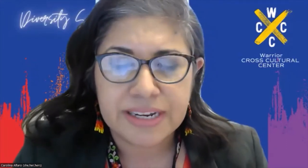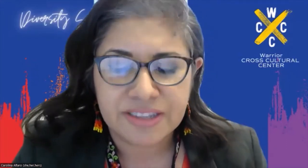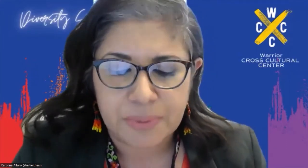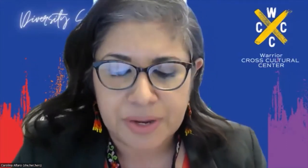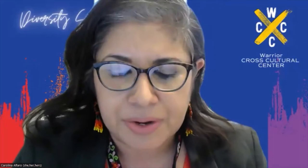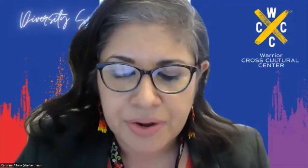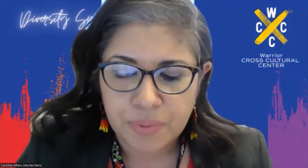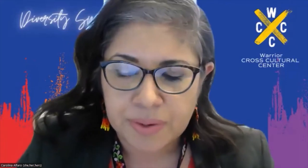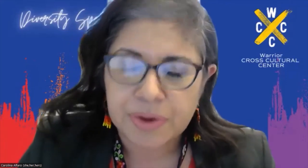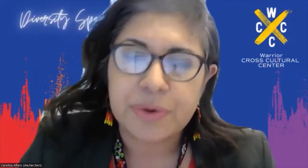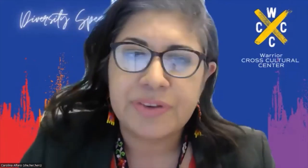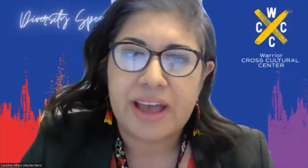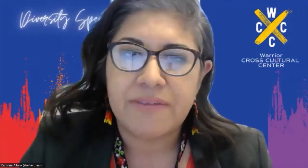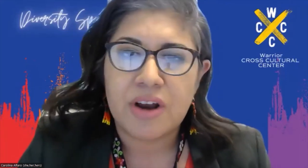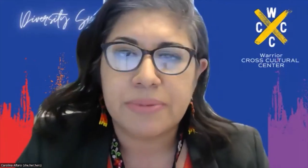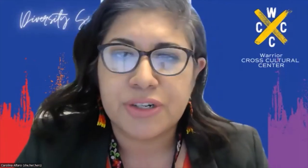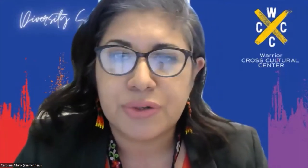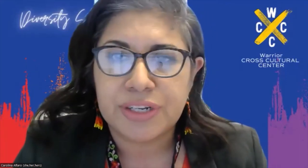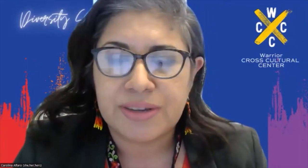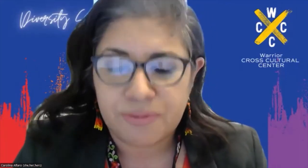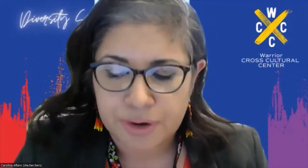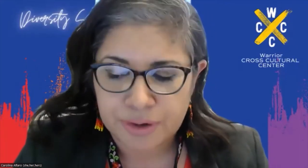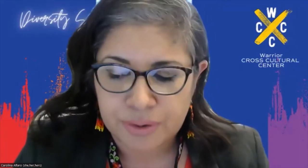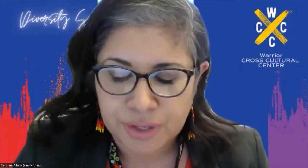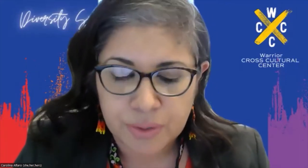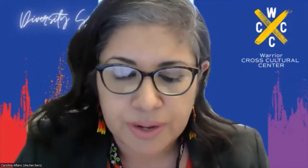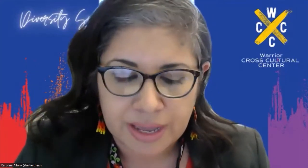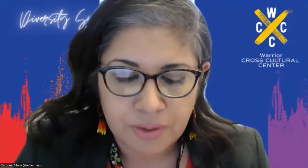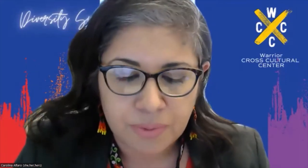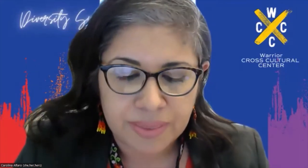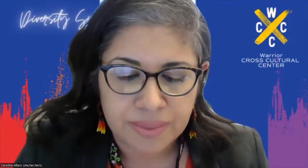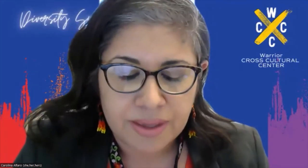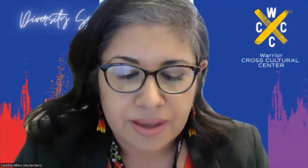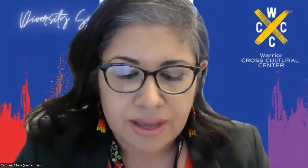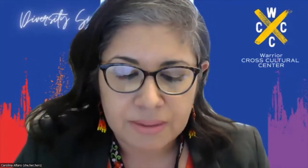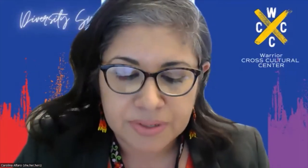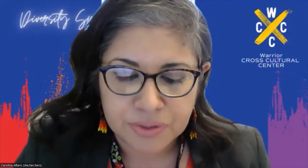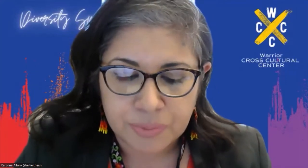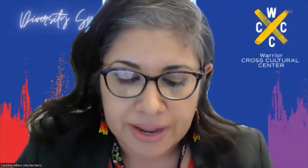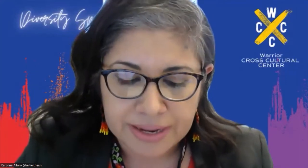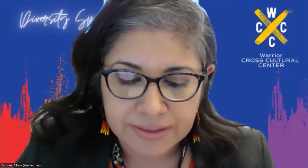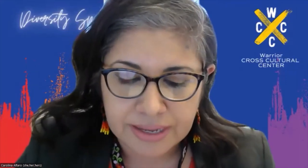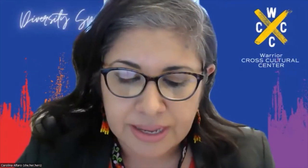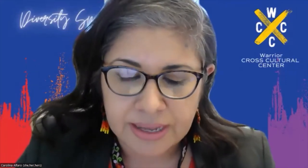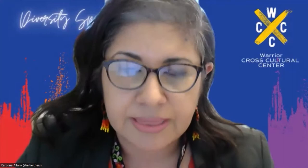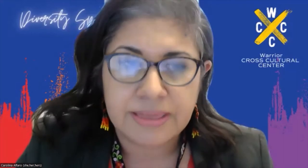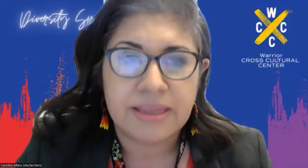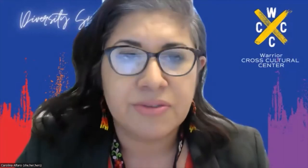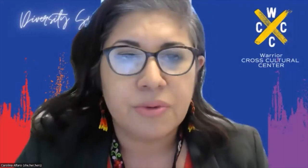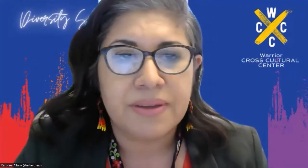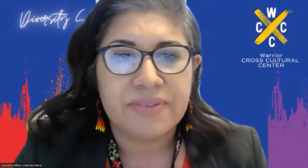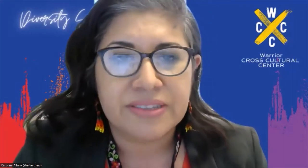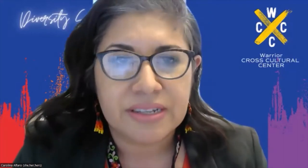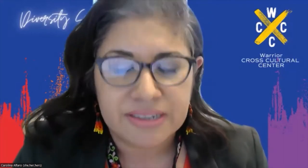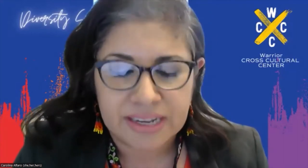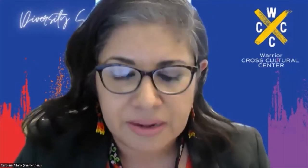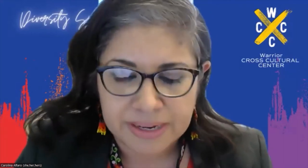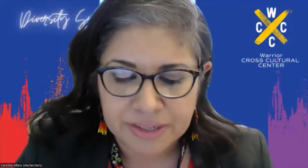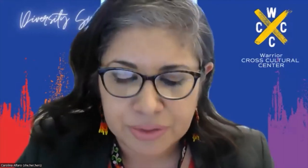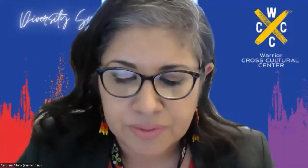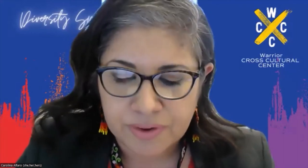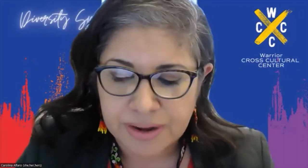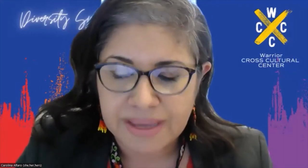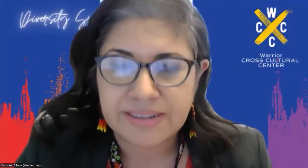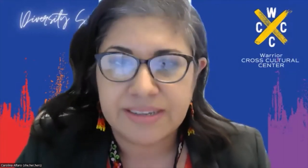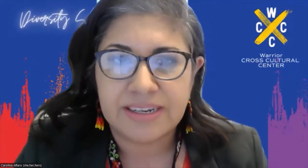Following today's speaker, we are going to have an opportunity for Q&A with Mr. Wise. This will be facilitated